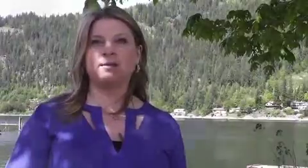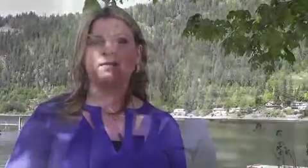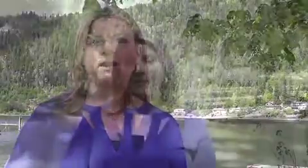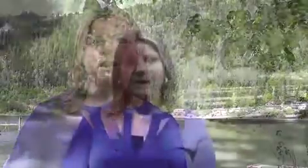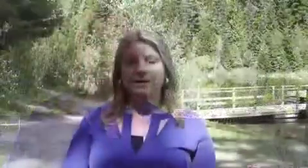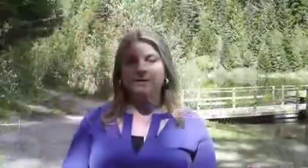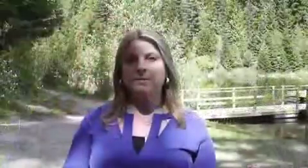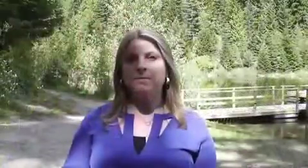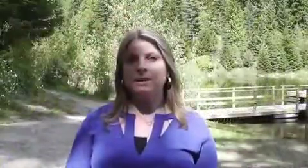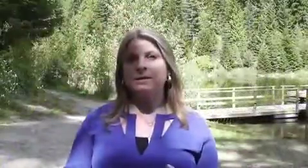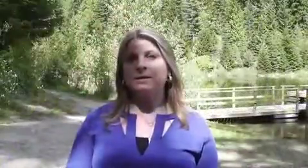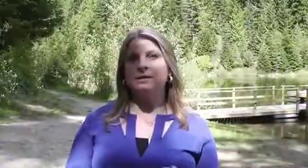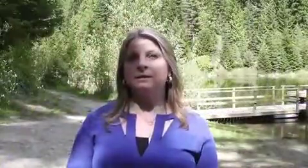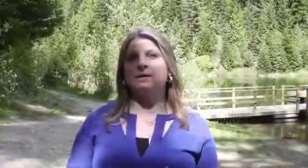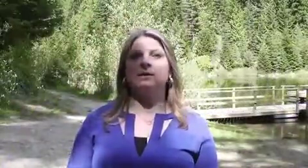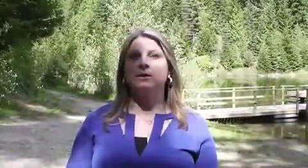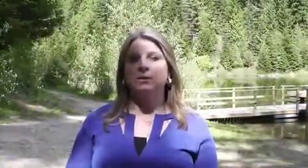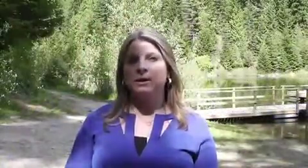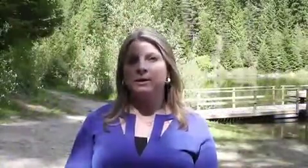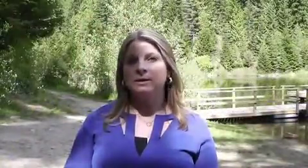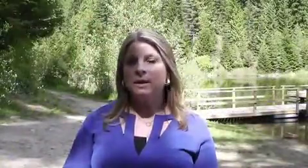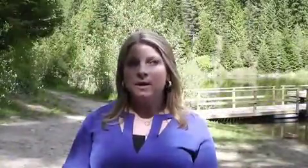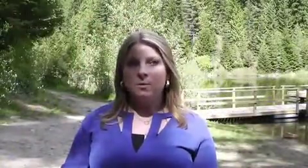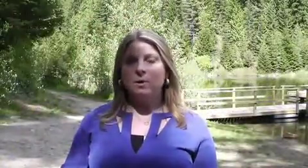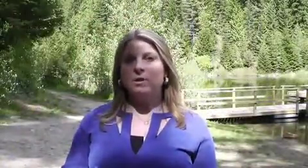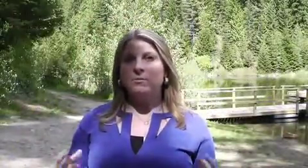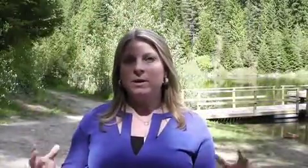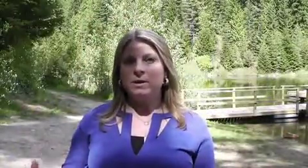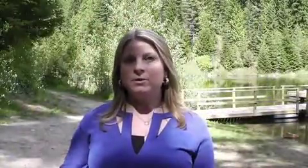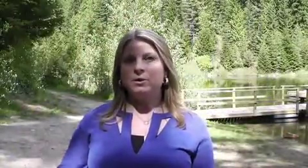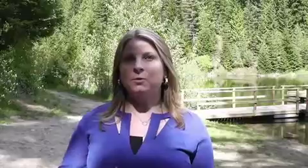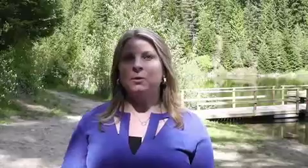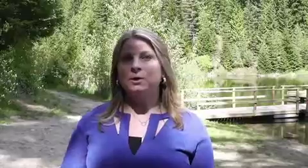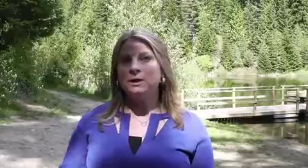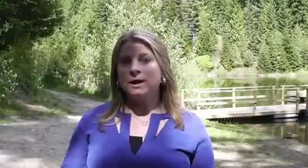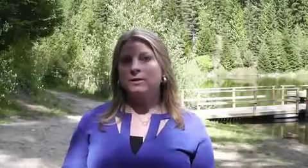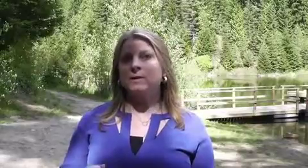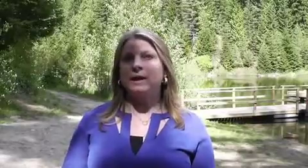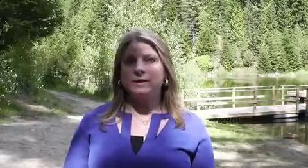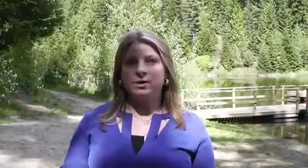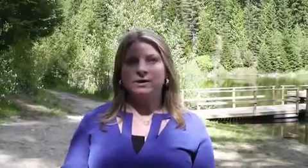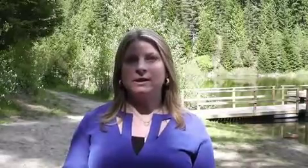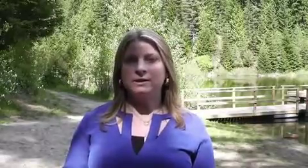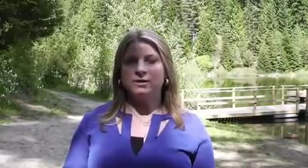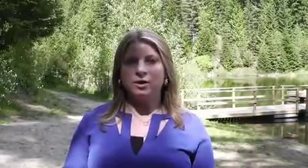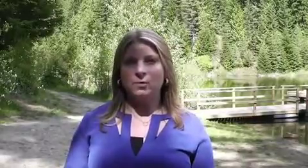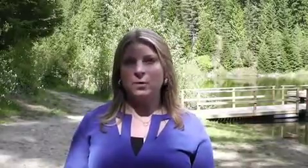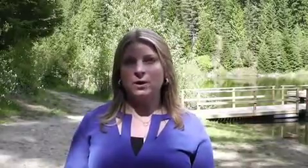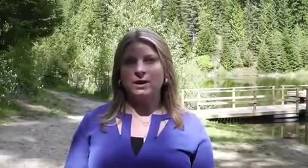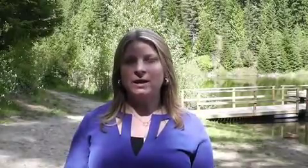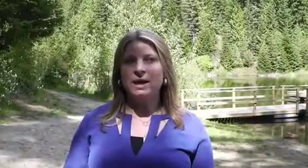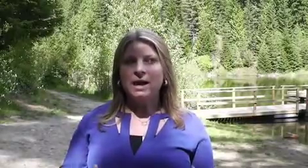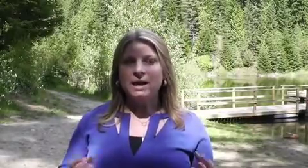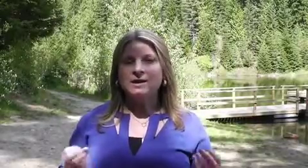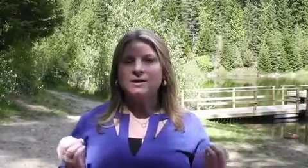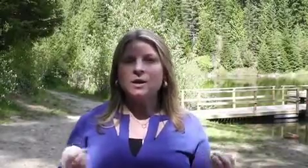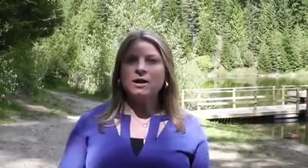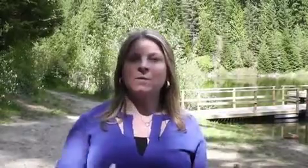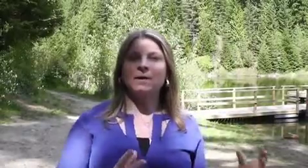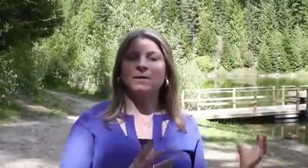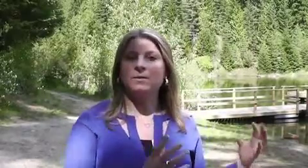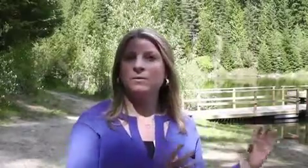can give. We've had some amazing success stories where we've been able to work together with agencies in our community, and